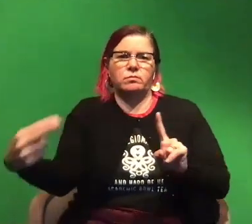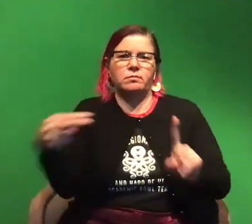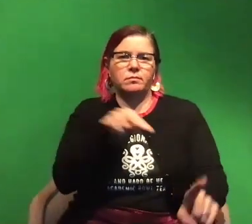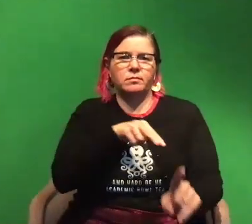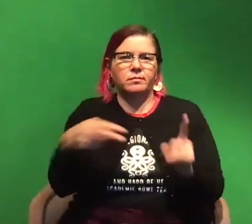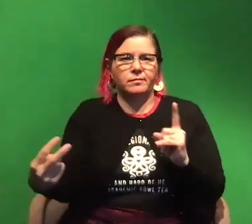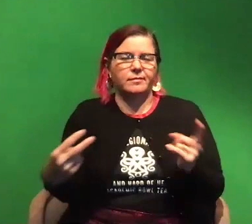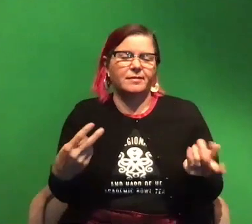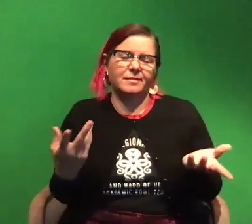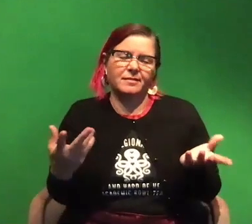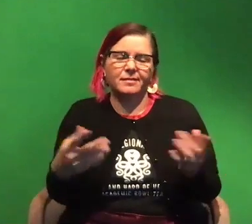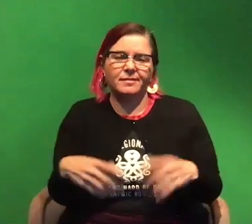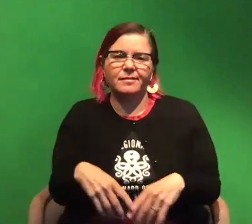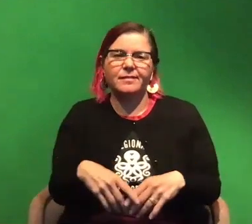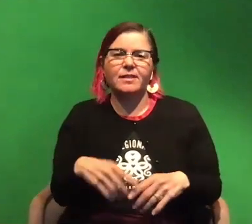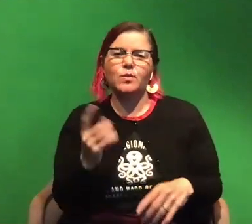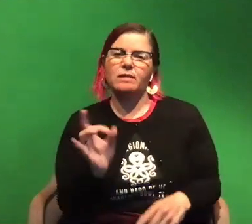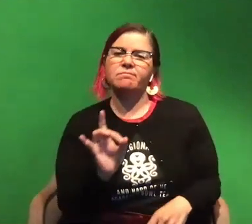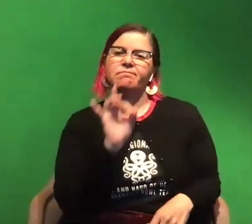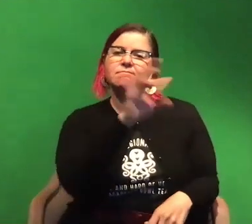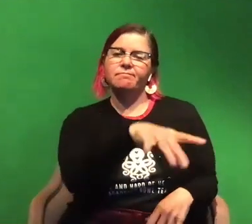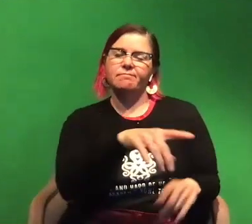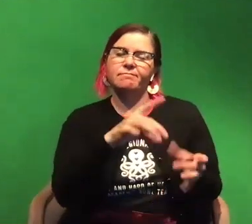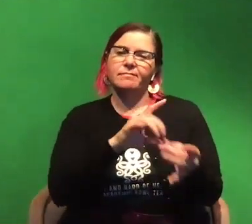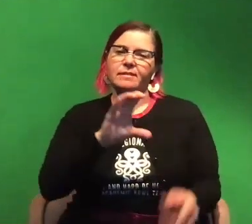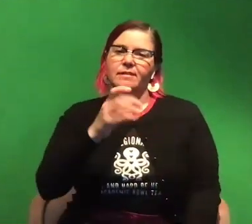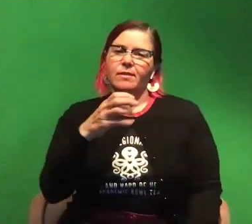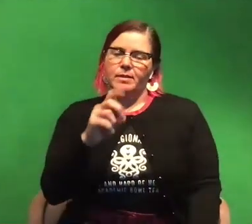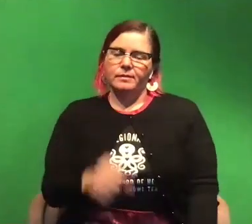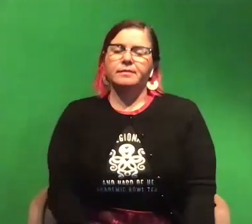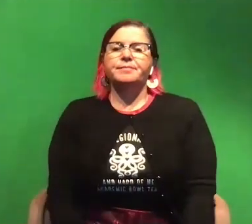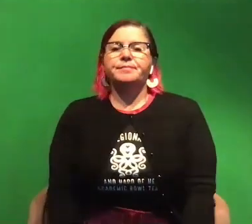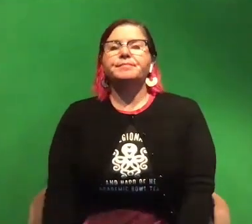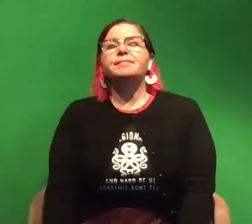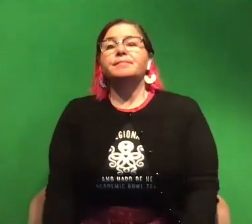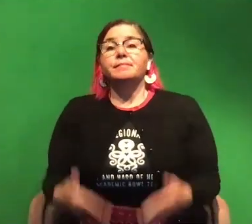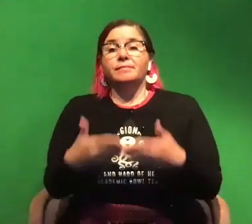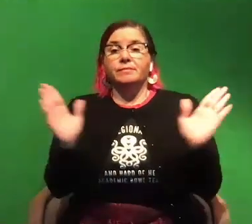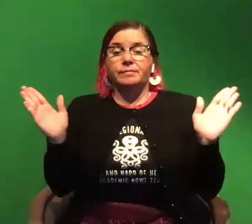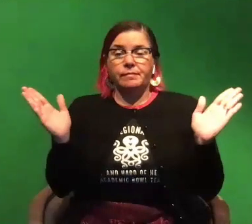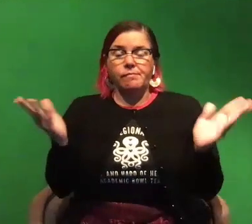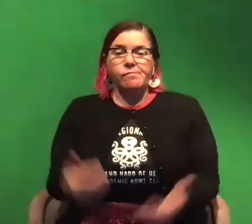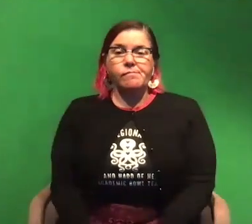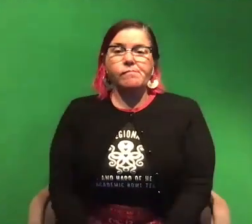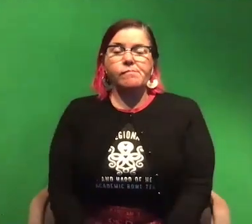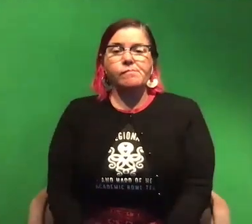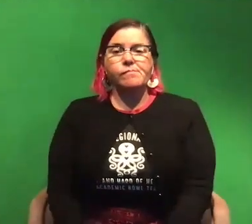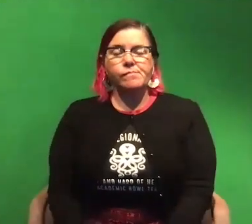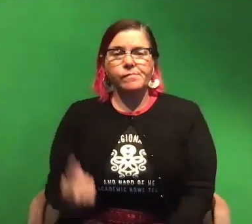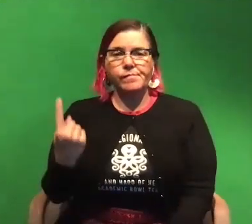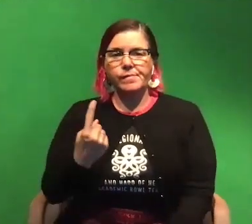bit subjective. So that was one thing I want to say about cephalopods. Yeah. And then in general, what's something